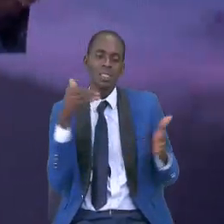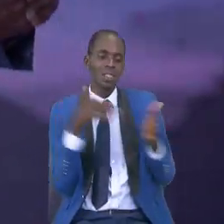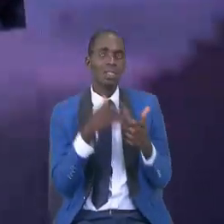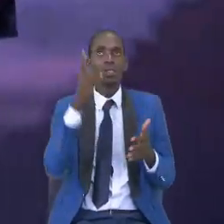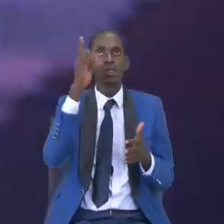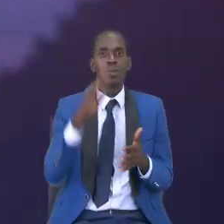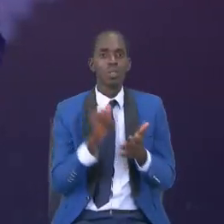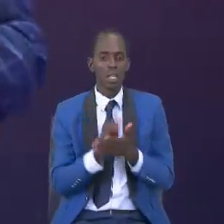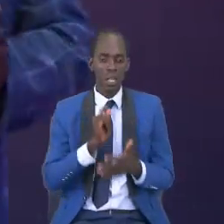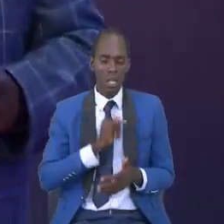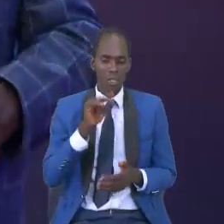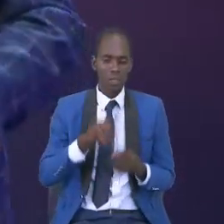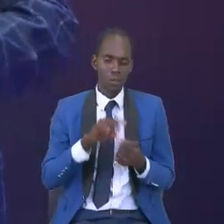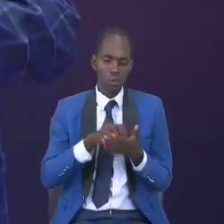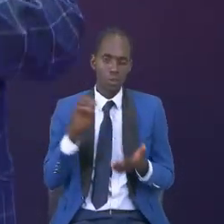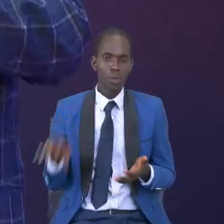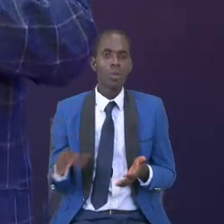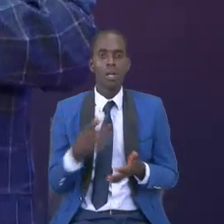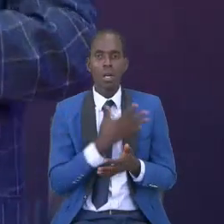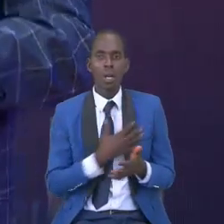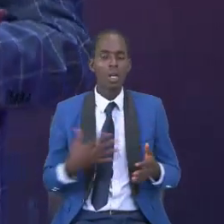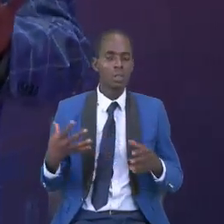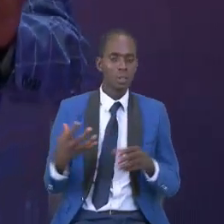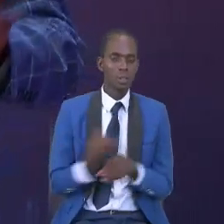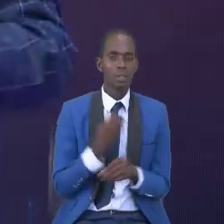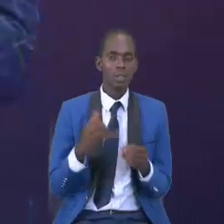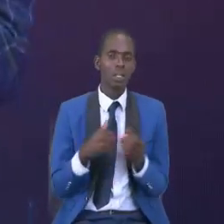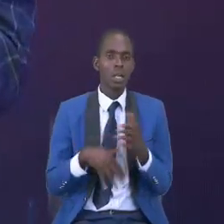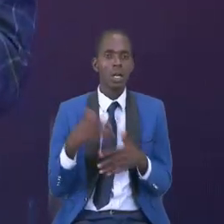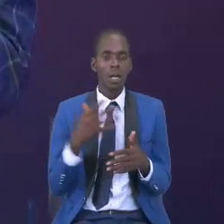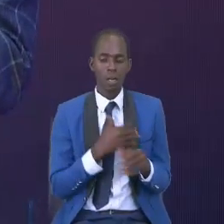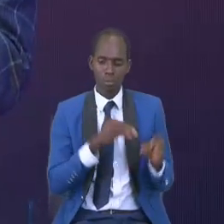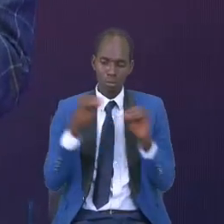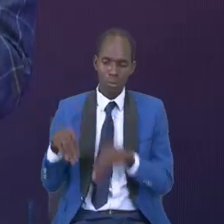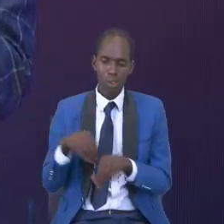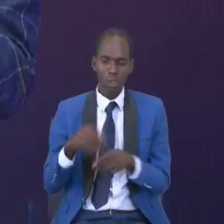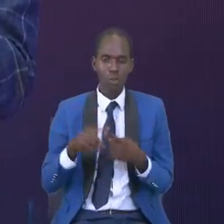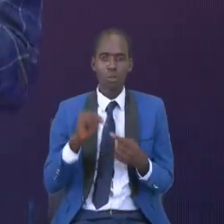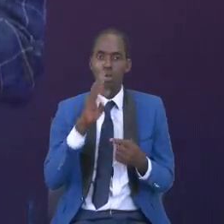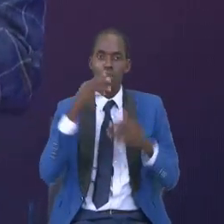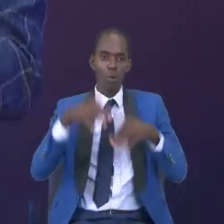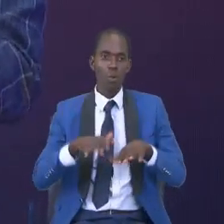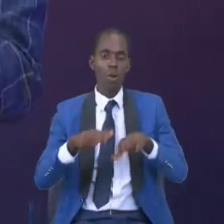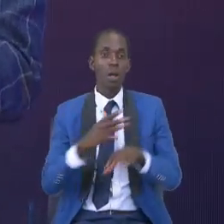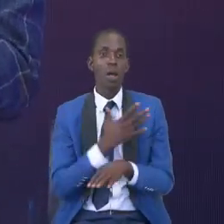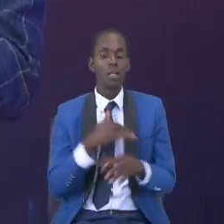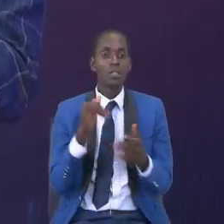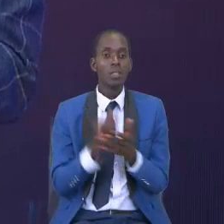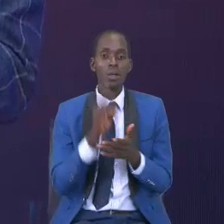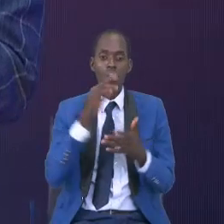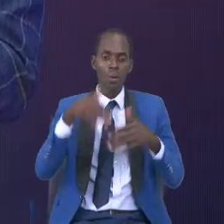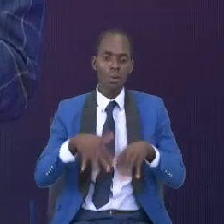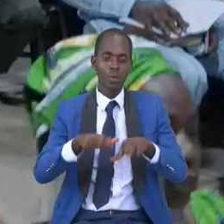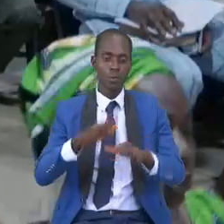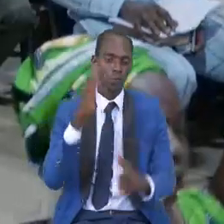cast him forth into the sea, and the sea ceased from her raging. The storm of your life will